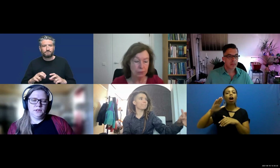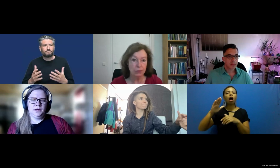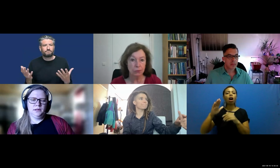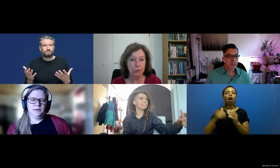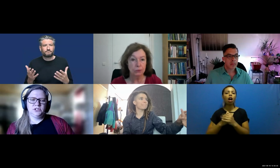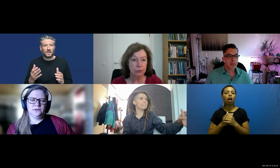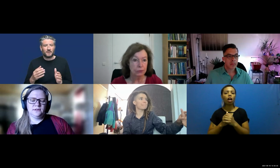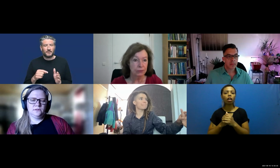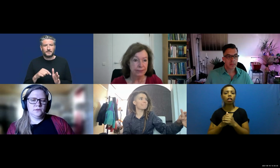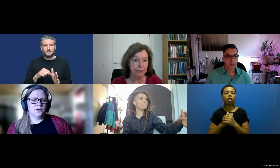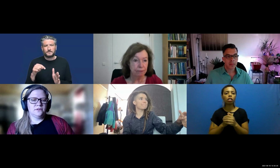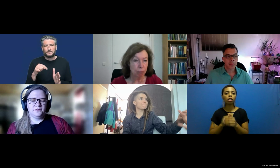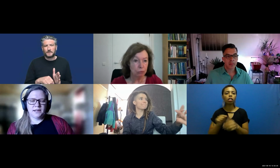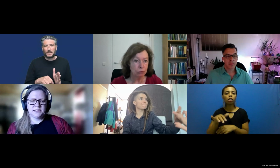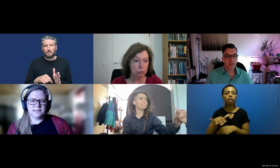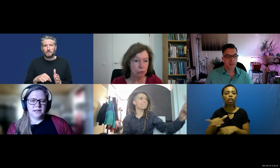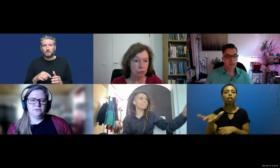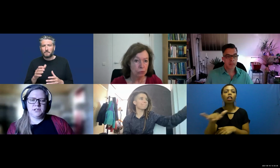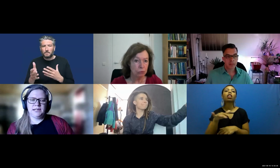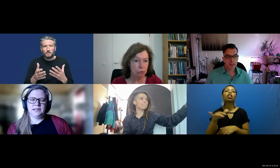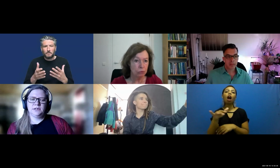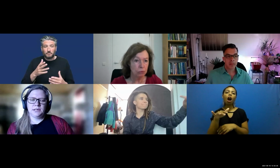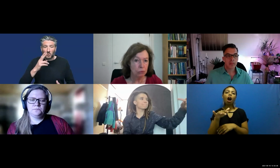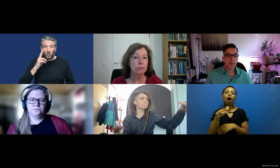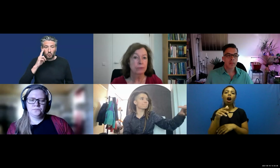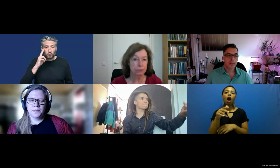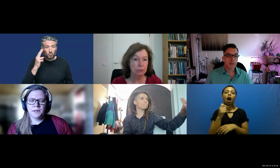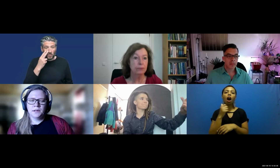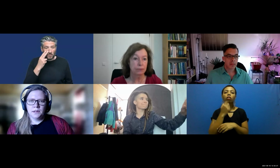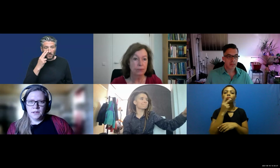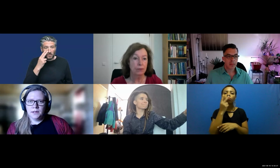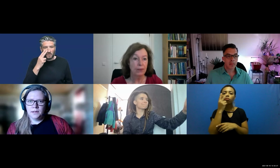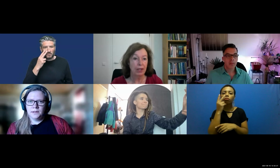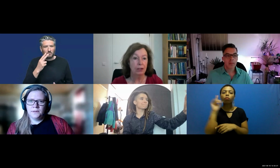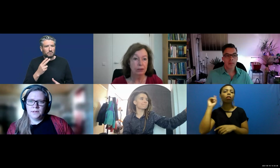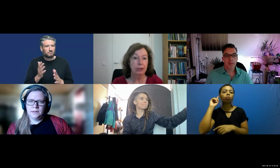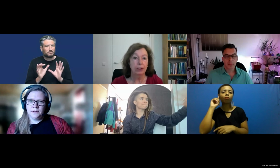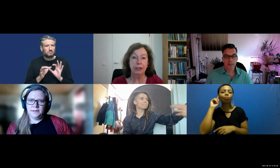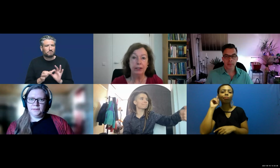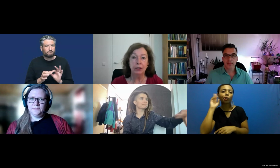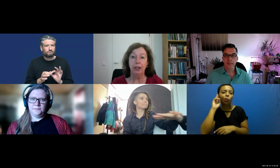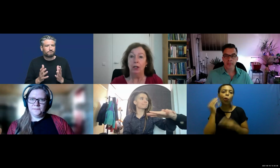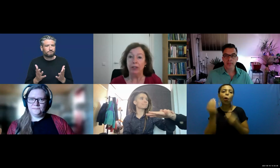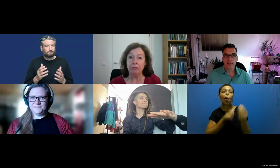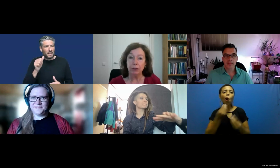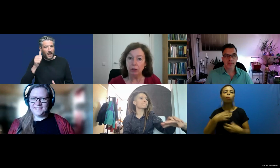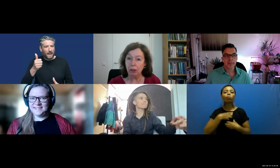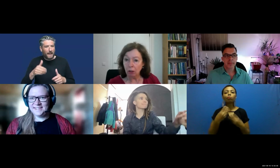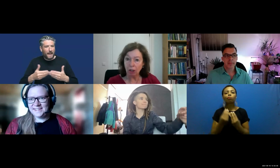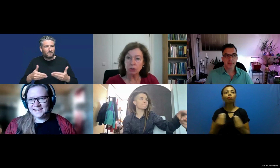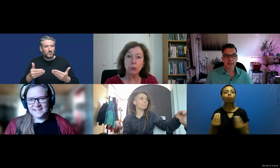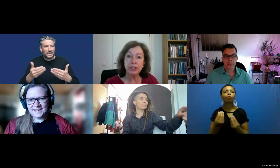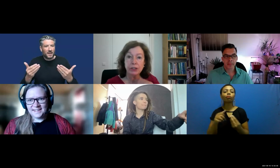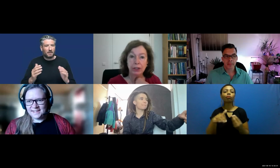how the dual sensory loss affects everyday living. Mm-hmm. Yeah. Yep. Clear. We have